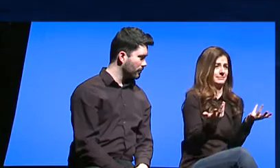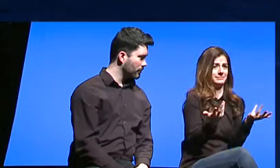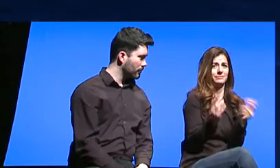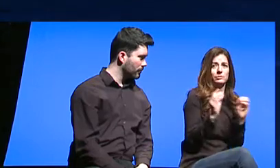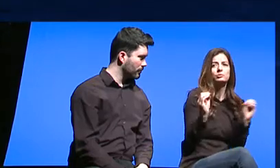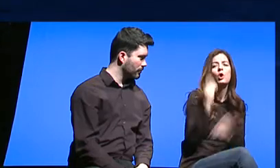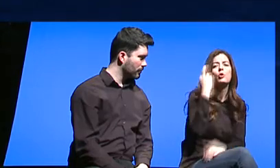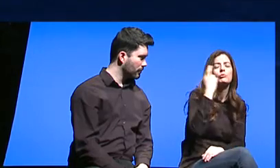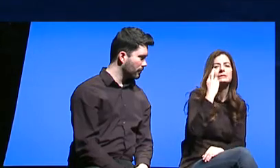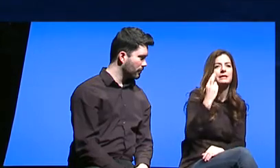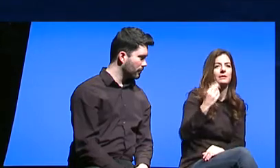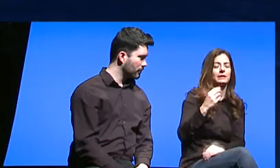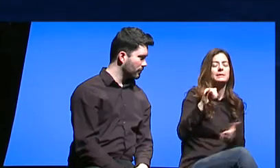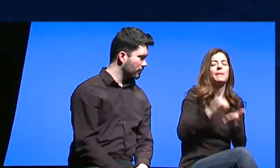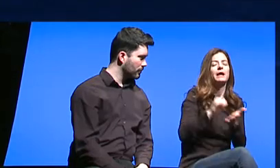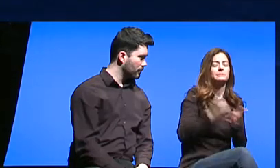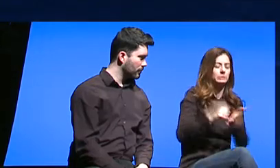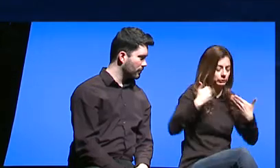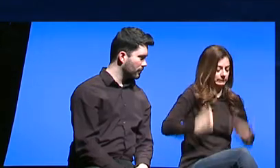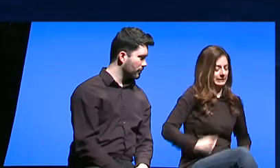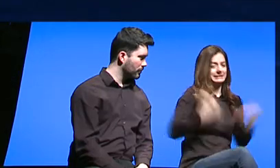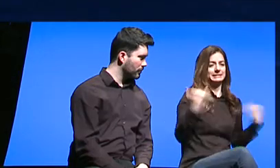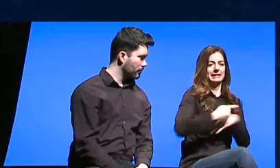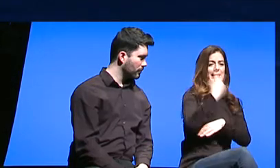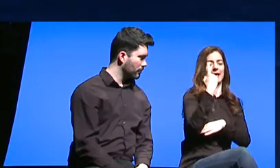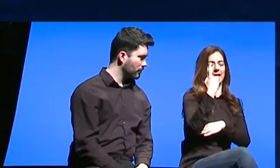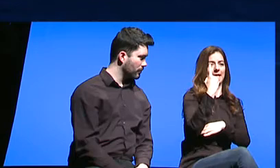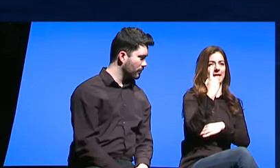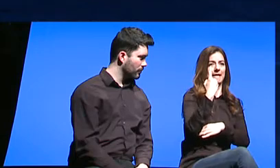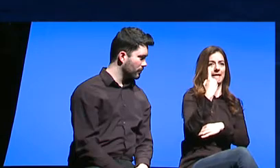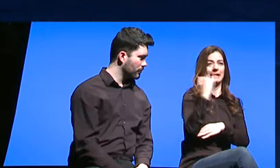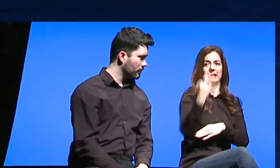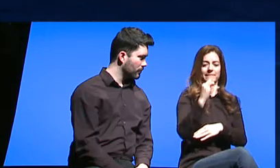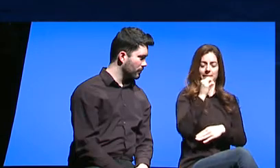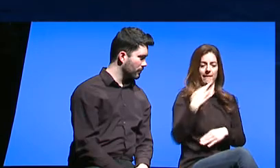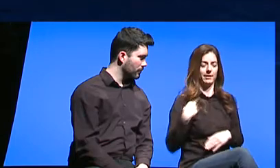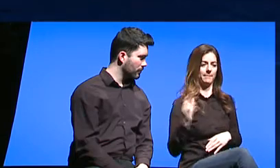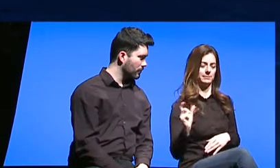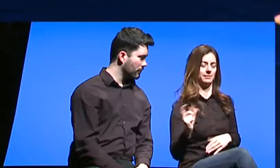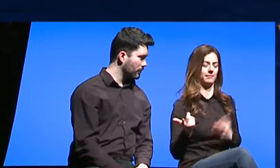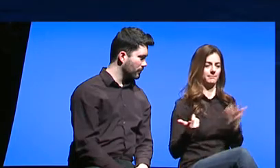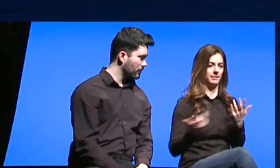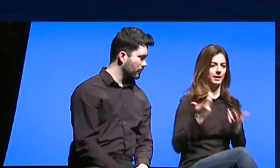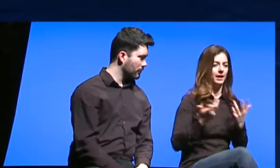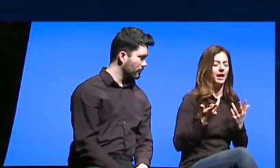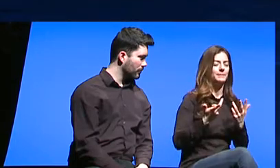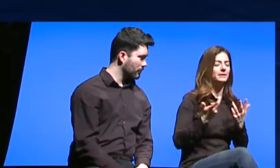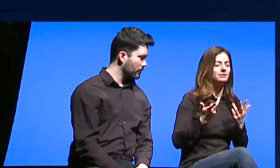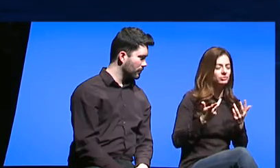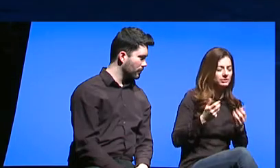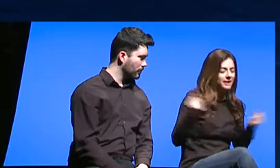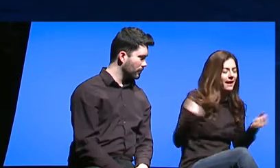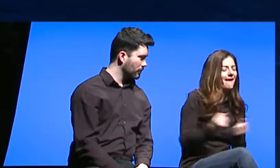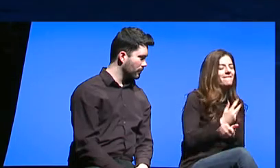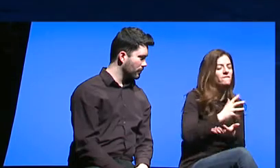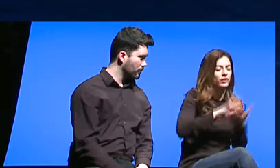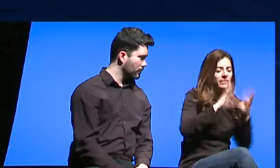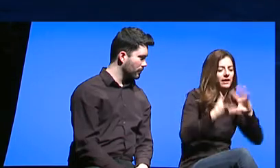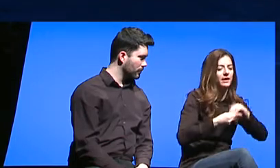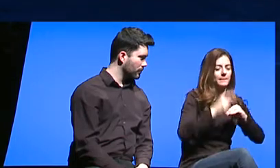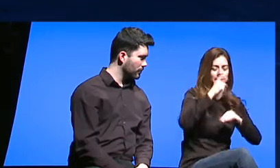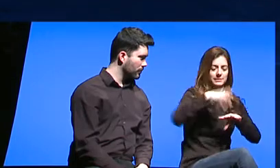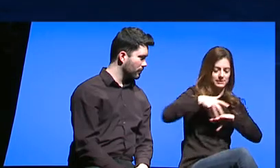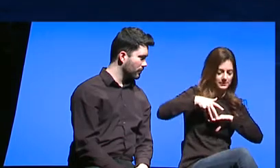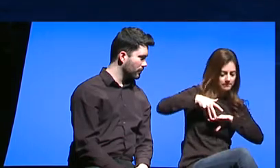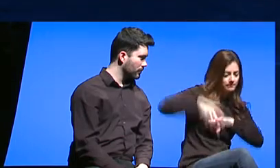be here if I was not Muslim. I would not be working in human rights if I was not Muslim, right? And so to me, it's like absolutely everything because it's so intrinsically